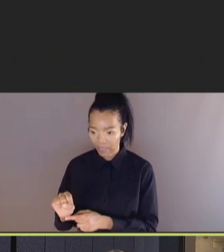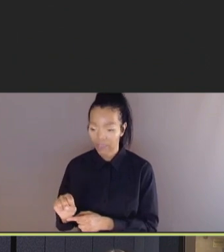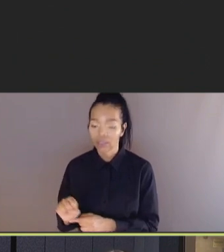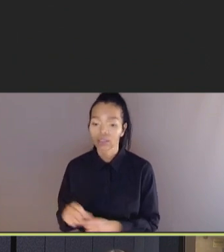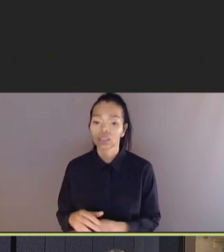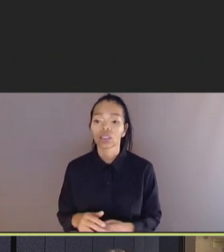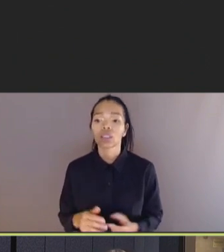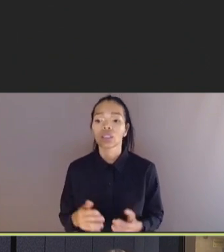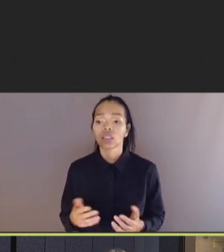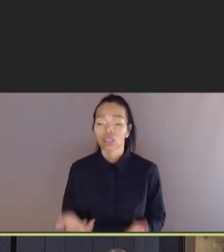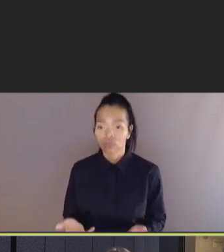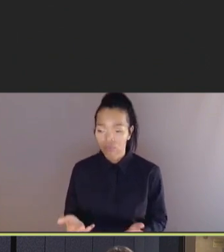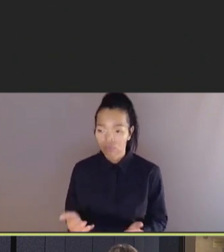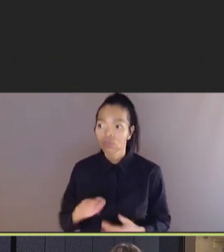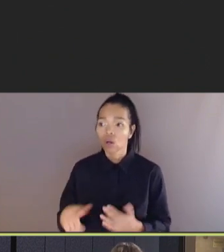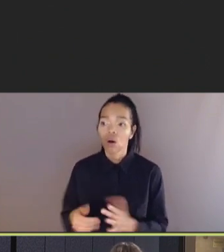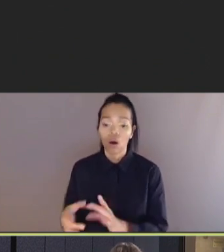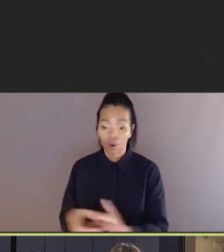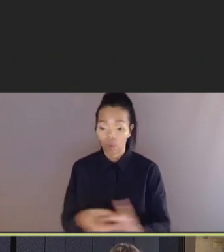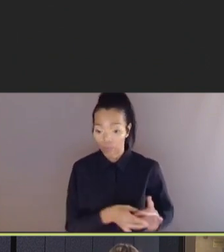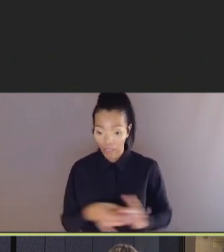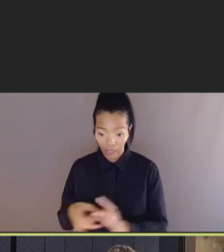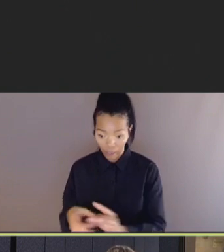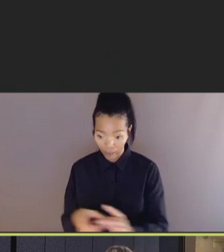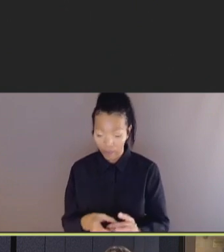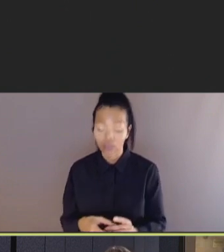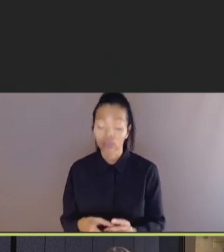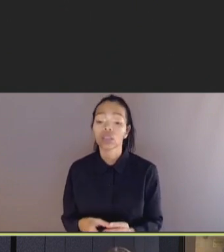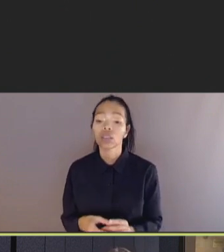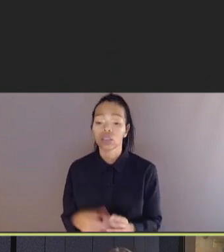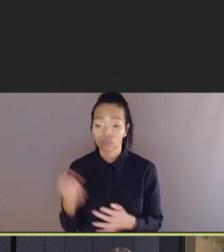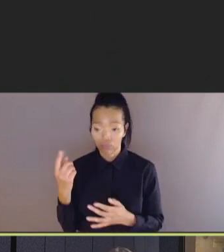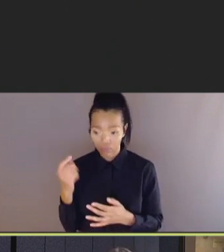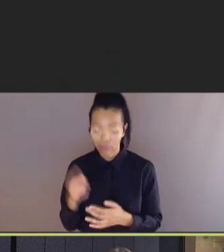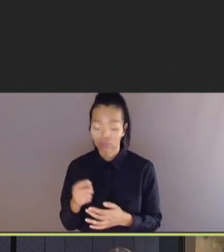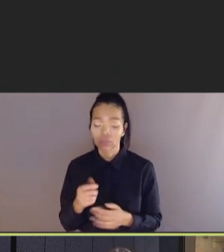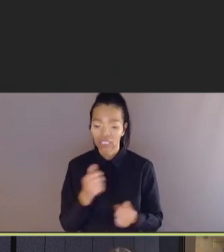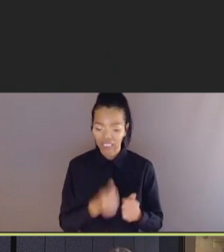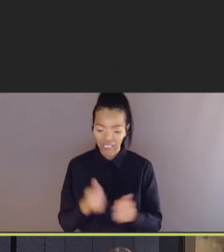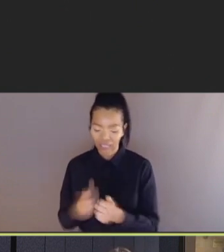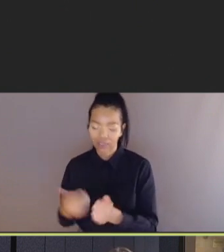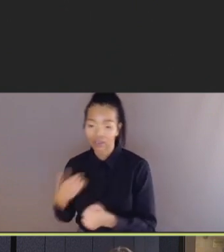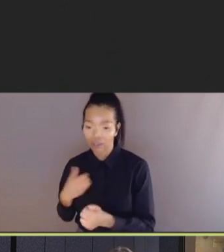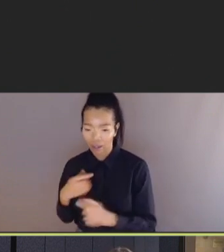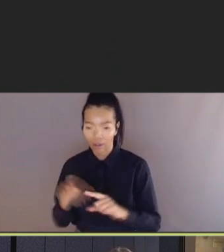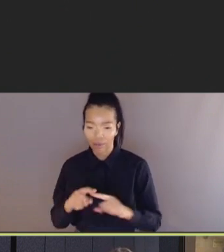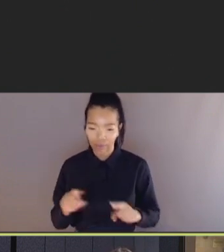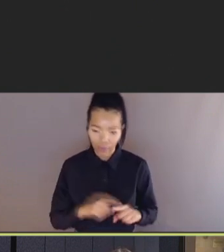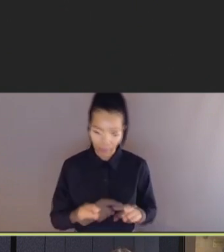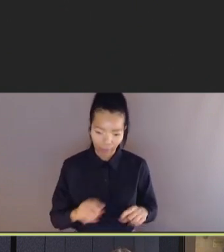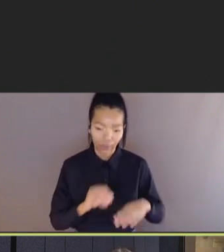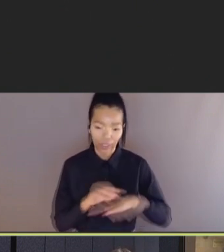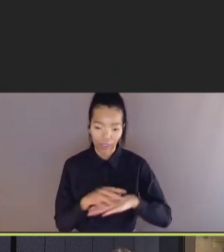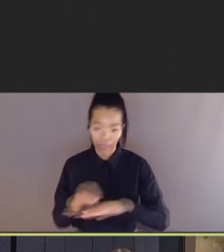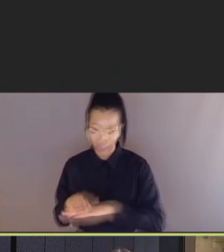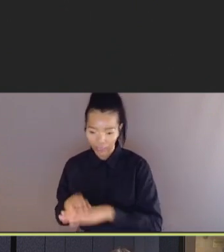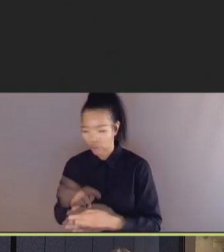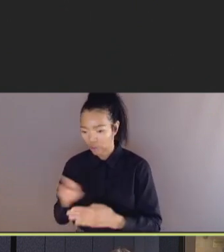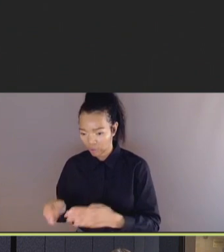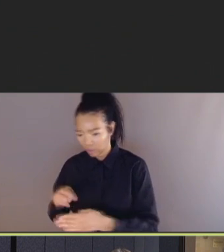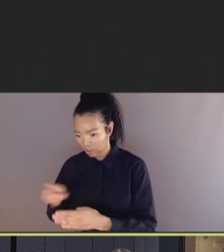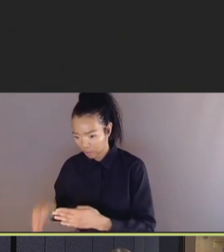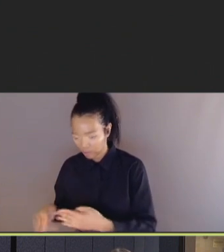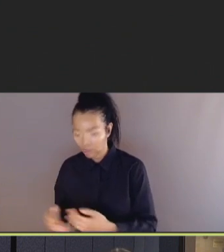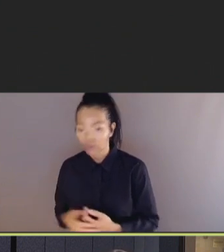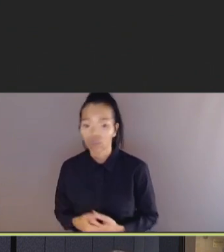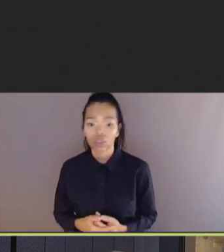They're interrelated, but they're each have somewhat different implications.